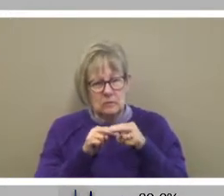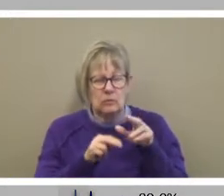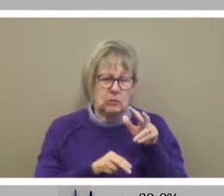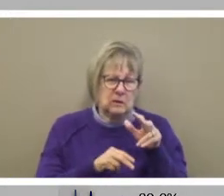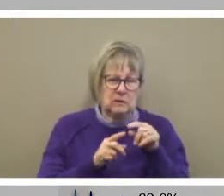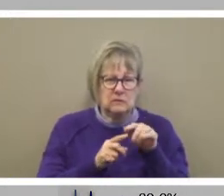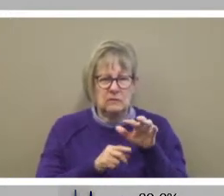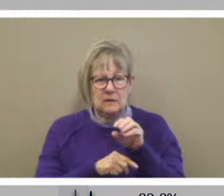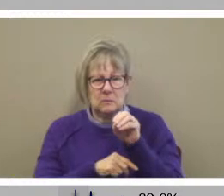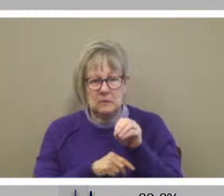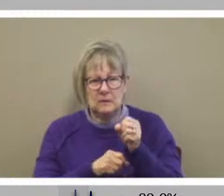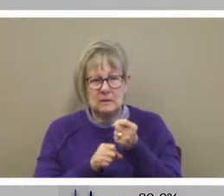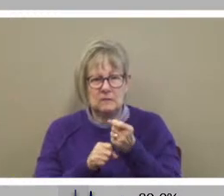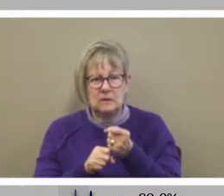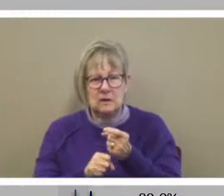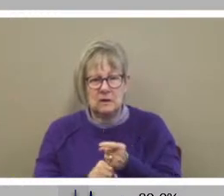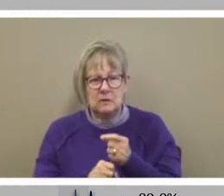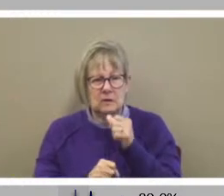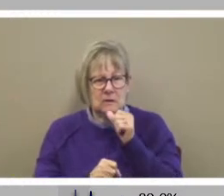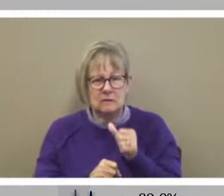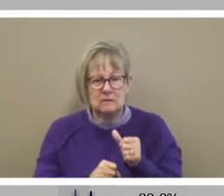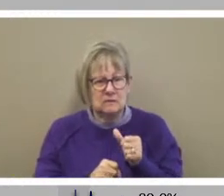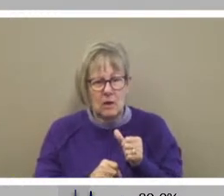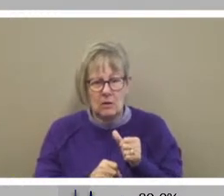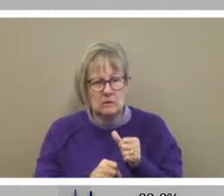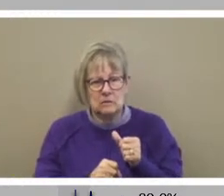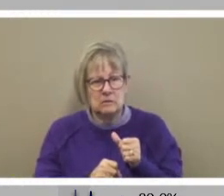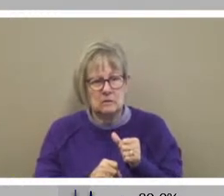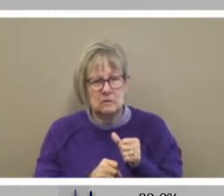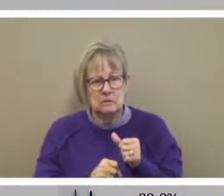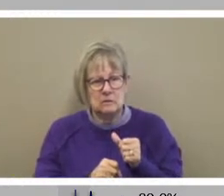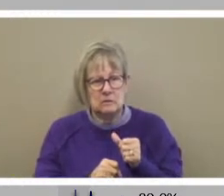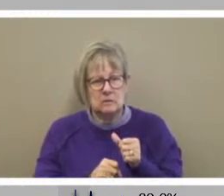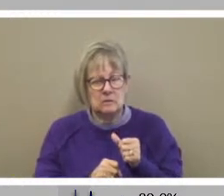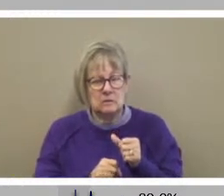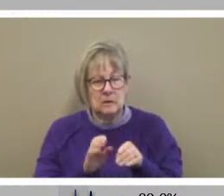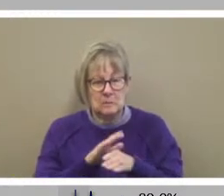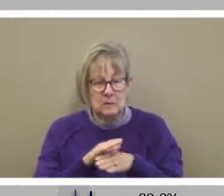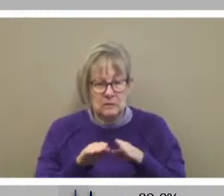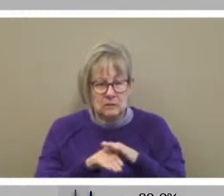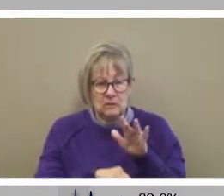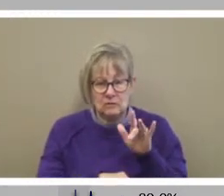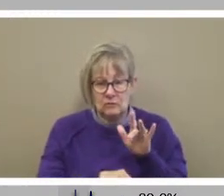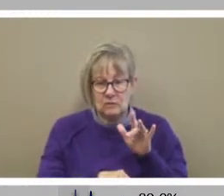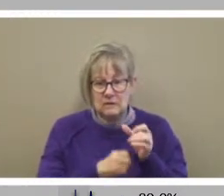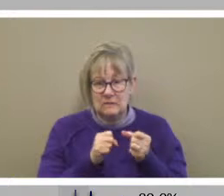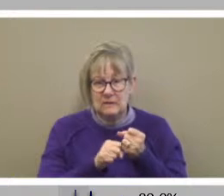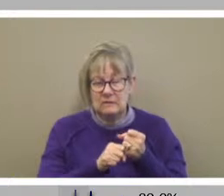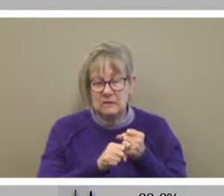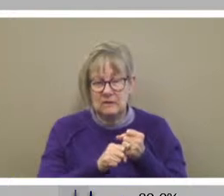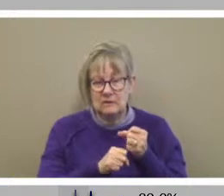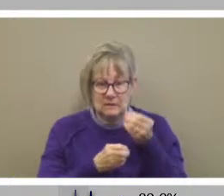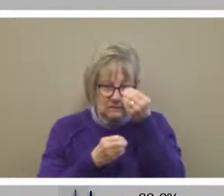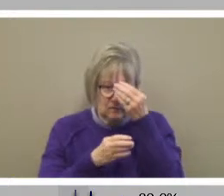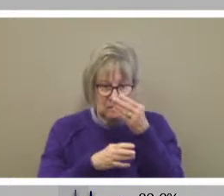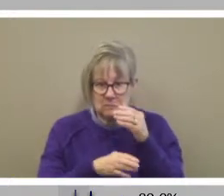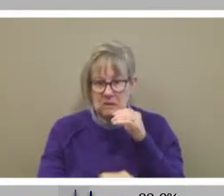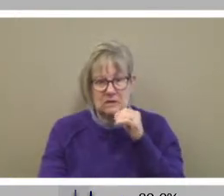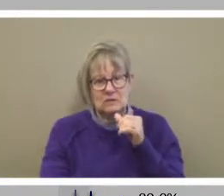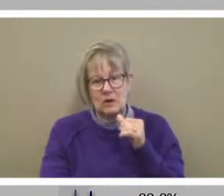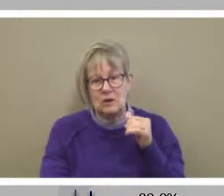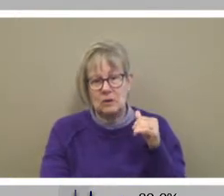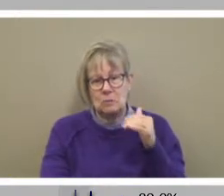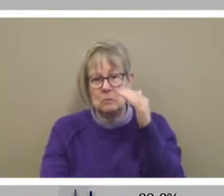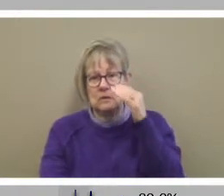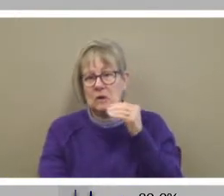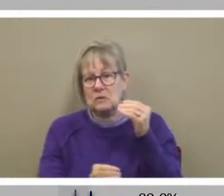to 5% every year. It's not, based on 25 years of data, it's not,